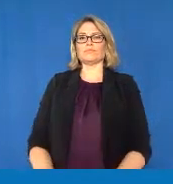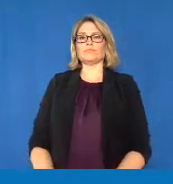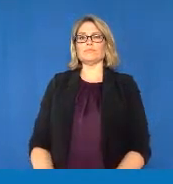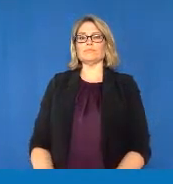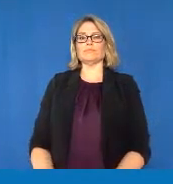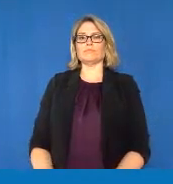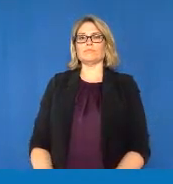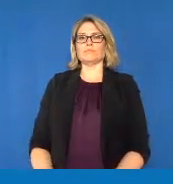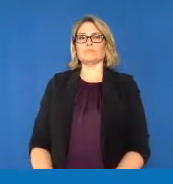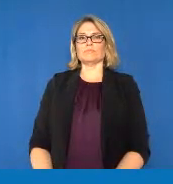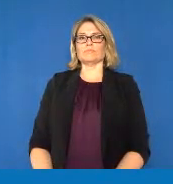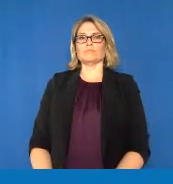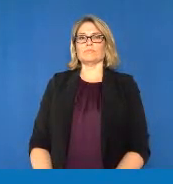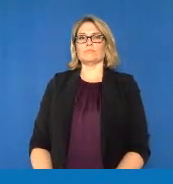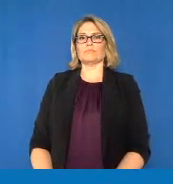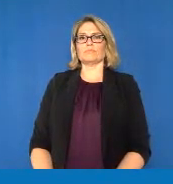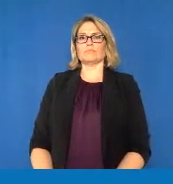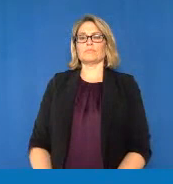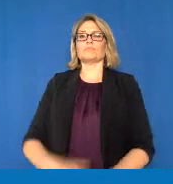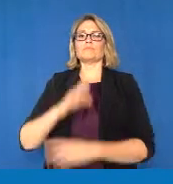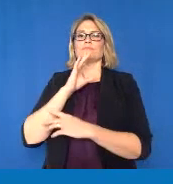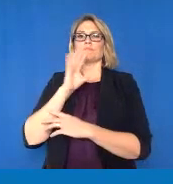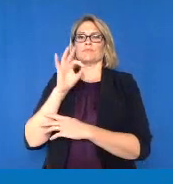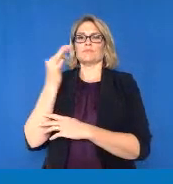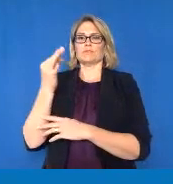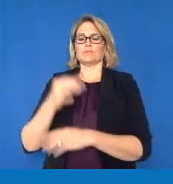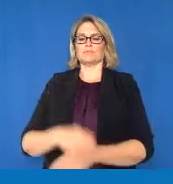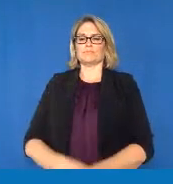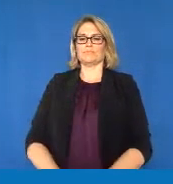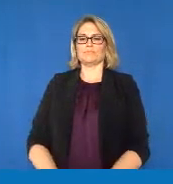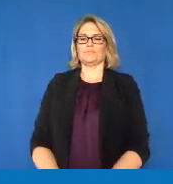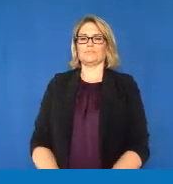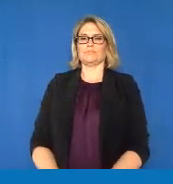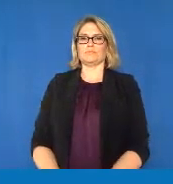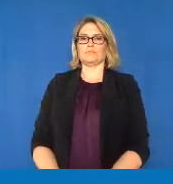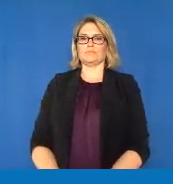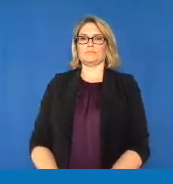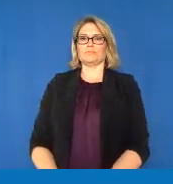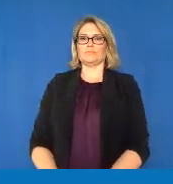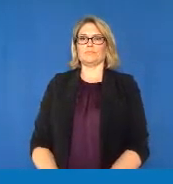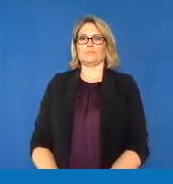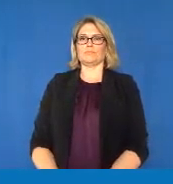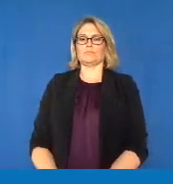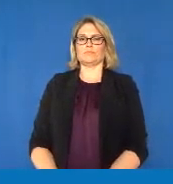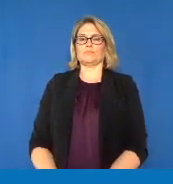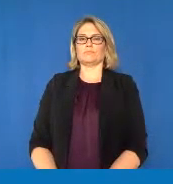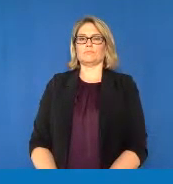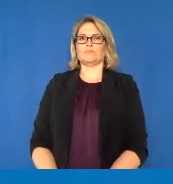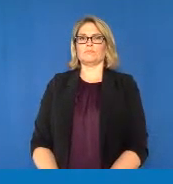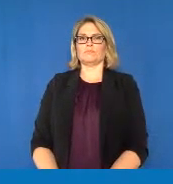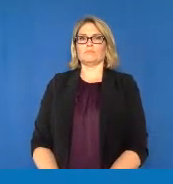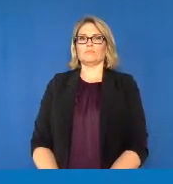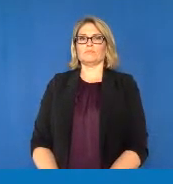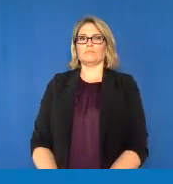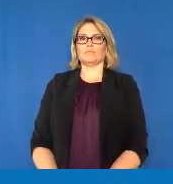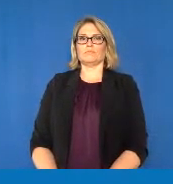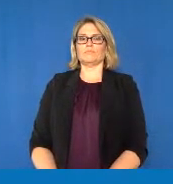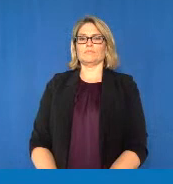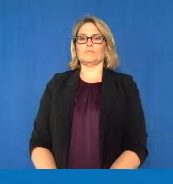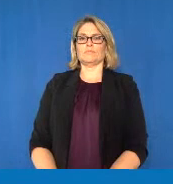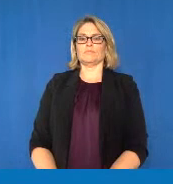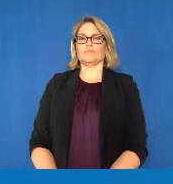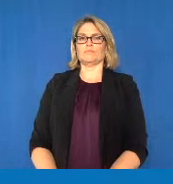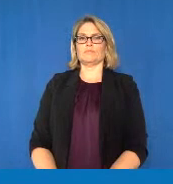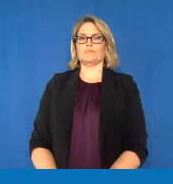Speaking on behalf of the province today are the province's Chief Medical Officer of Health, Dr. Jennifer Russell, and the Honorable